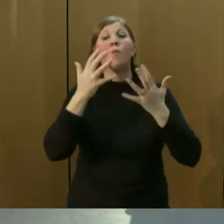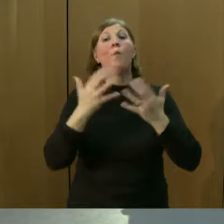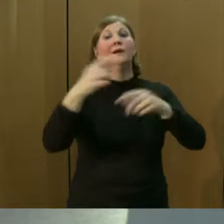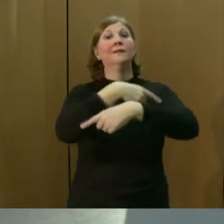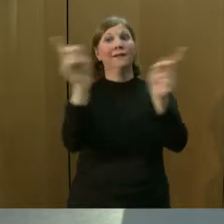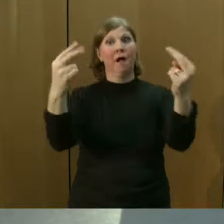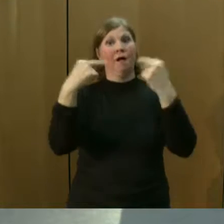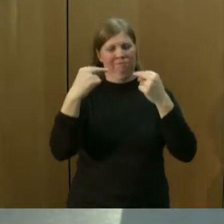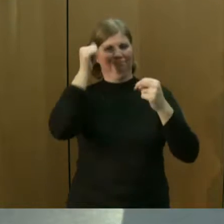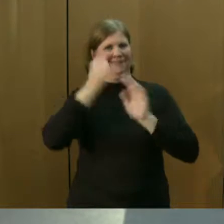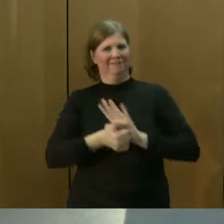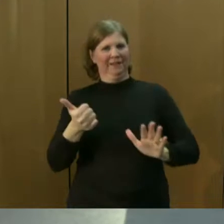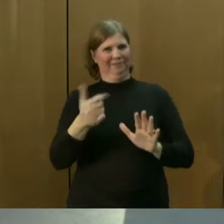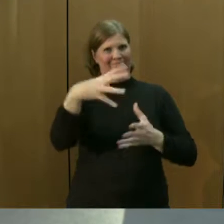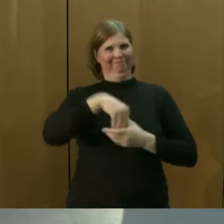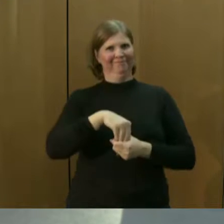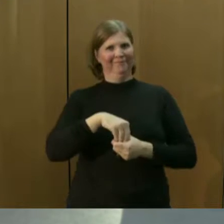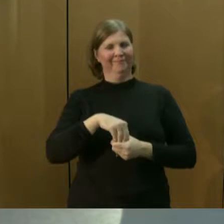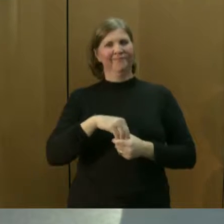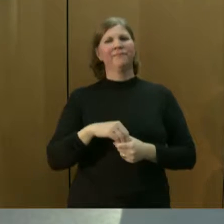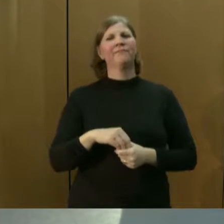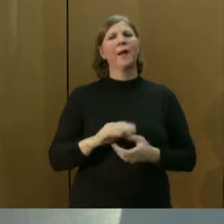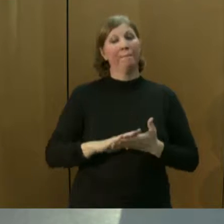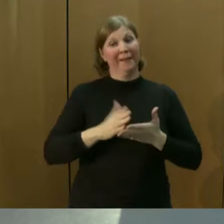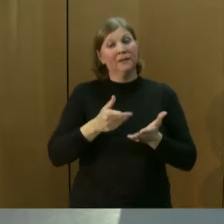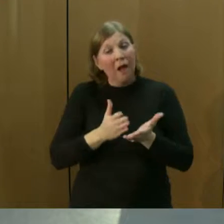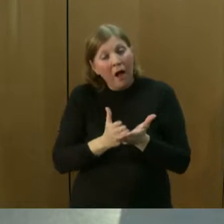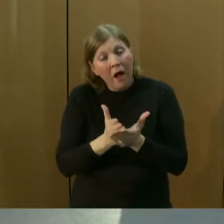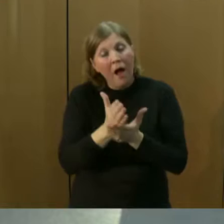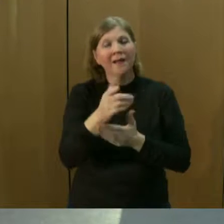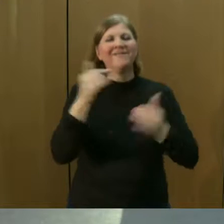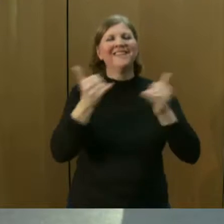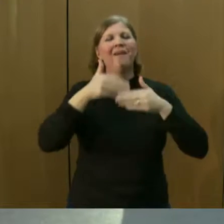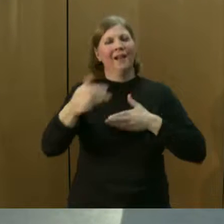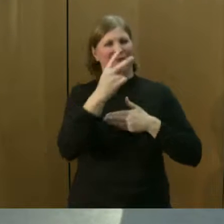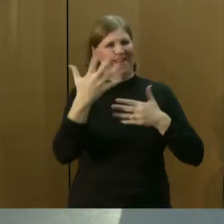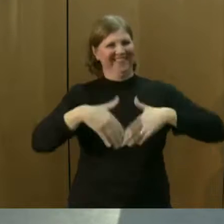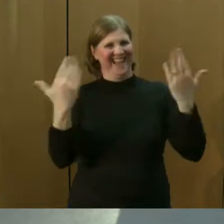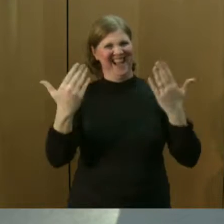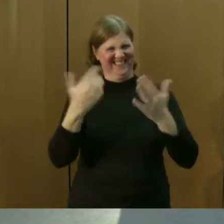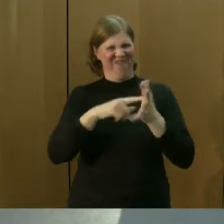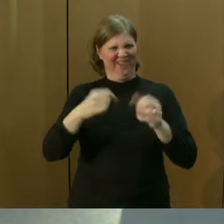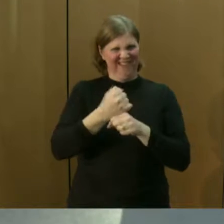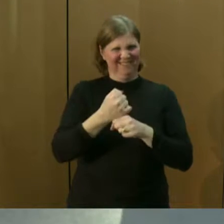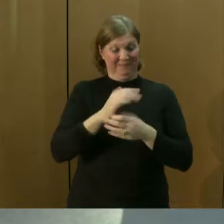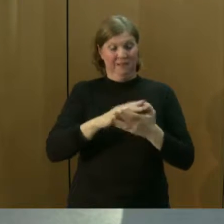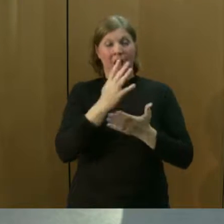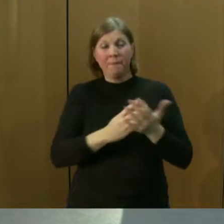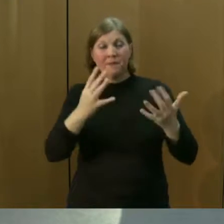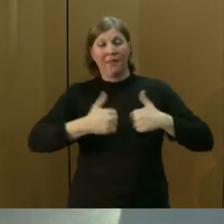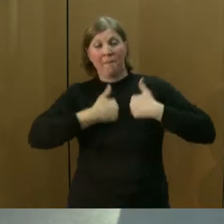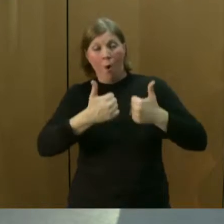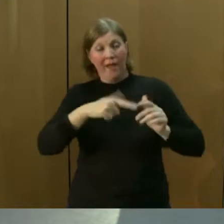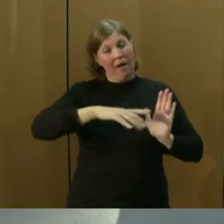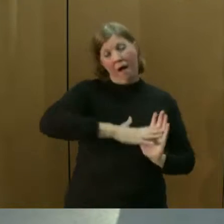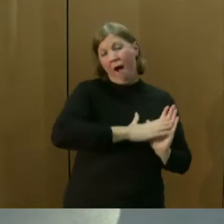least 25 days in August. The first shows will start 9:30, 10 o'clock in the morning. They'll still be starting at midnight, 1 o'clock the next